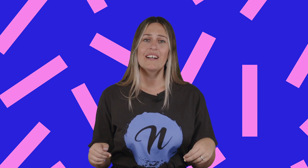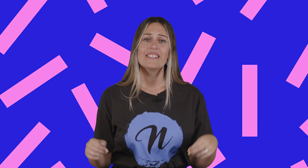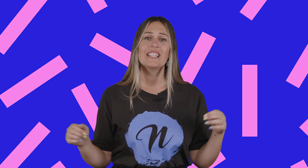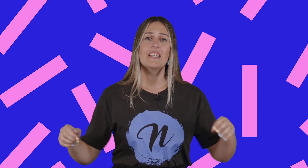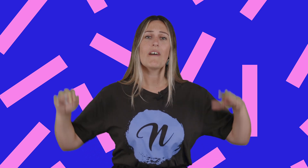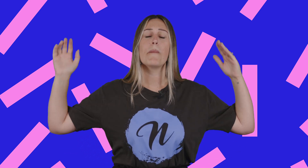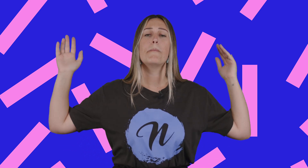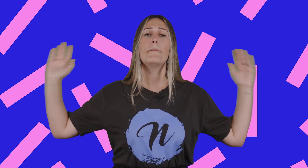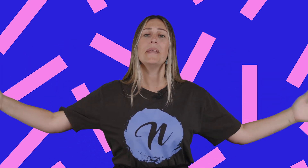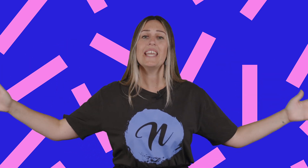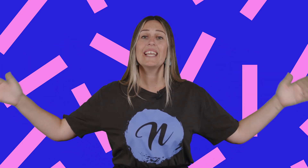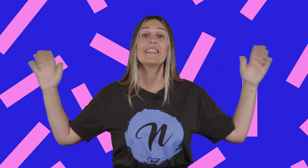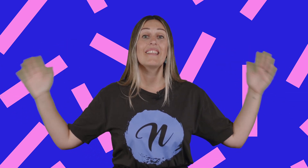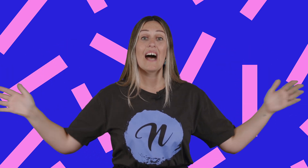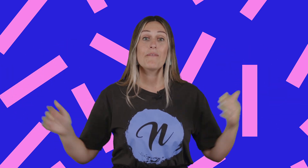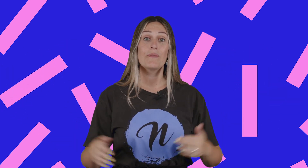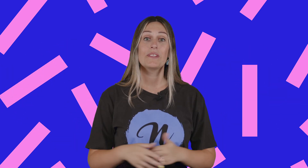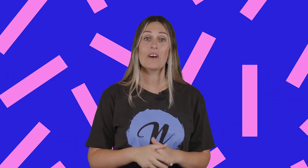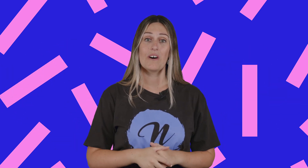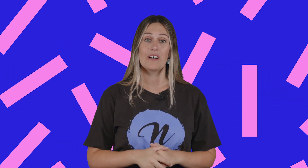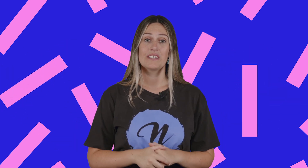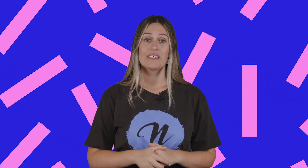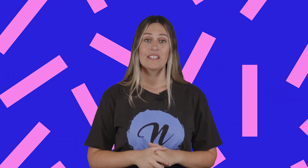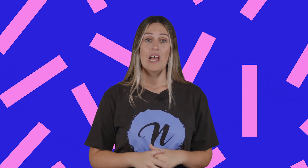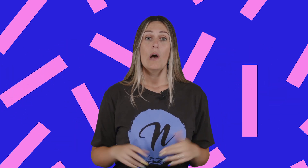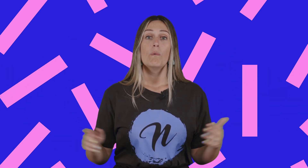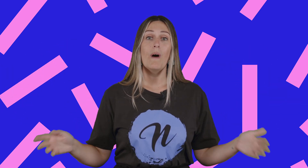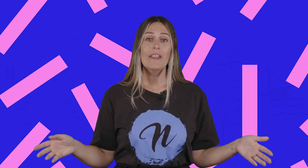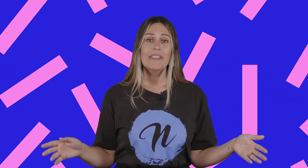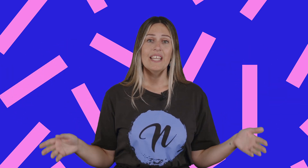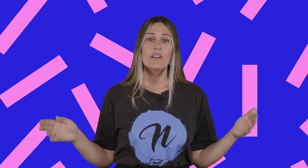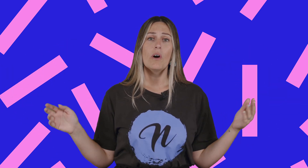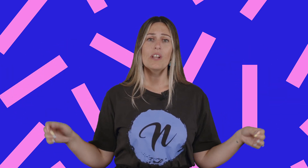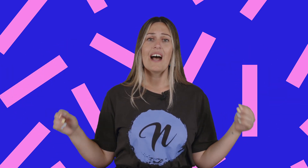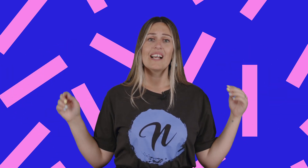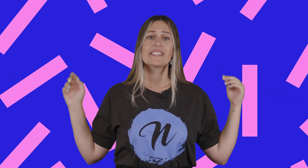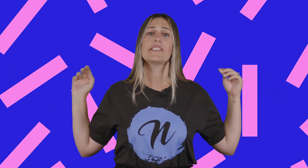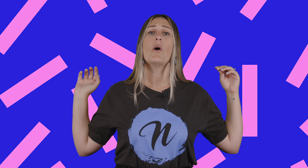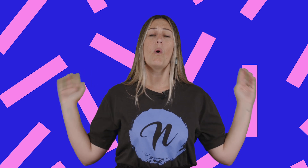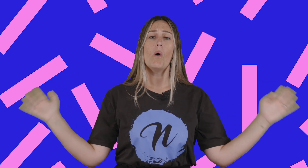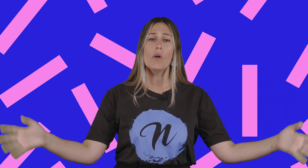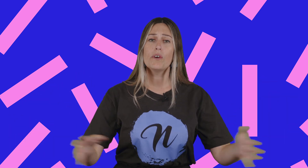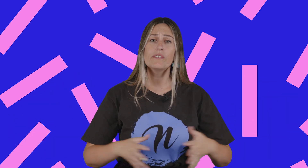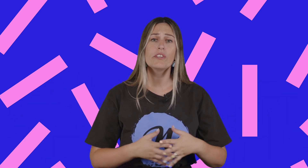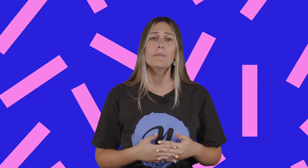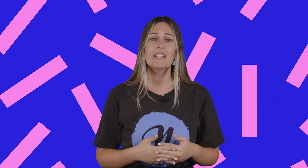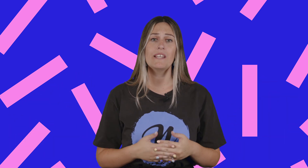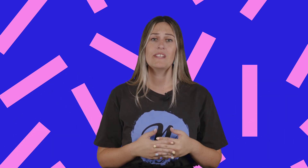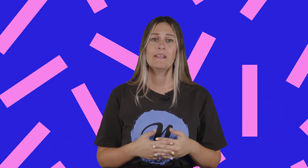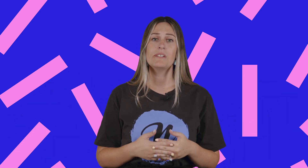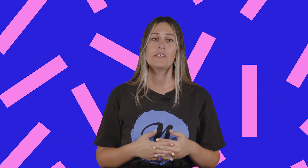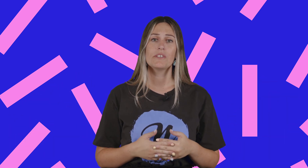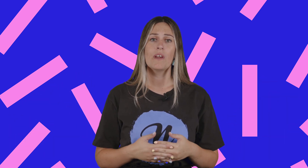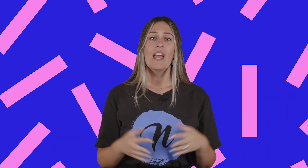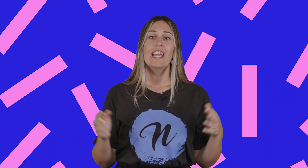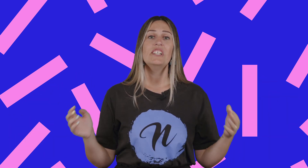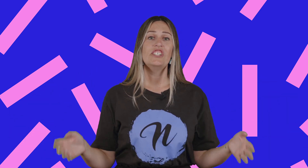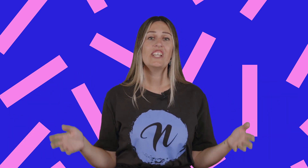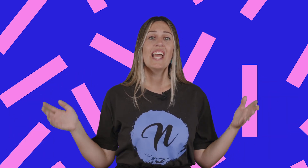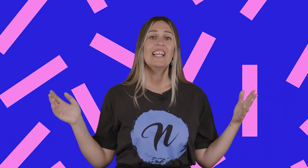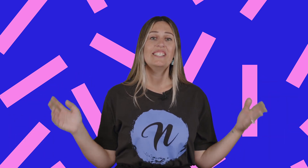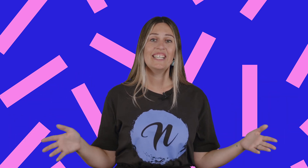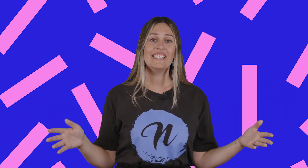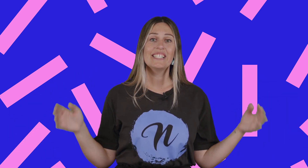too young to live a big life with God. One thing God asks all those who believe in him to do